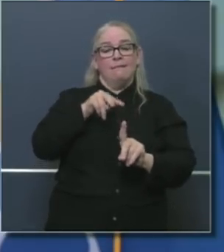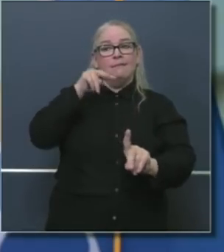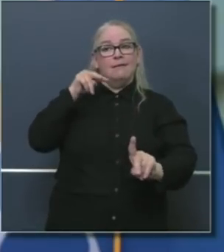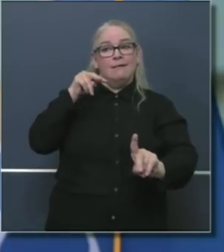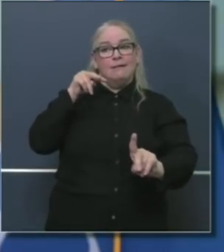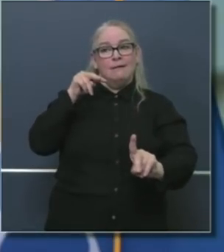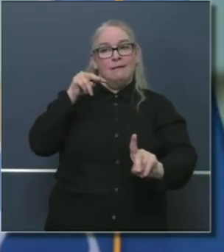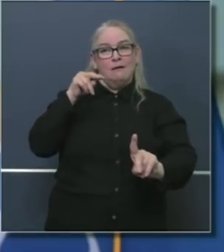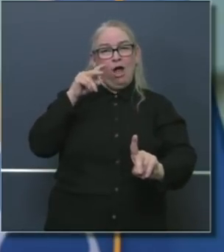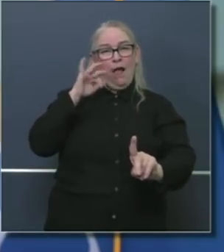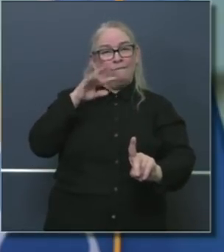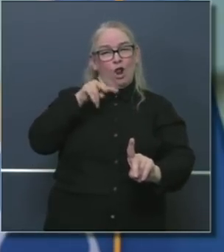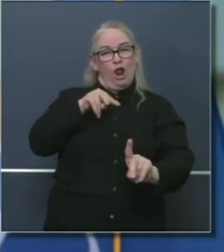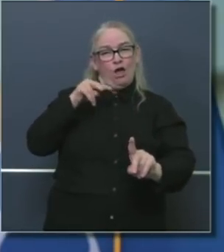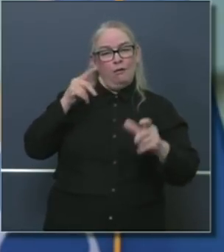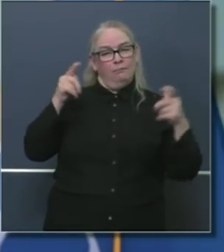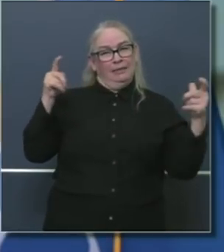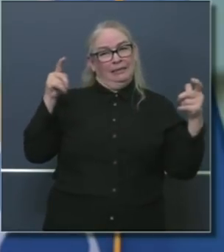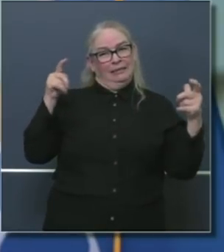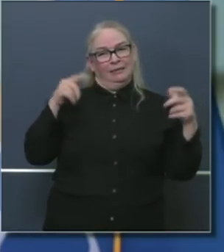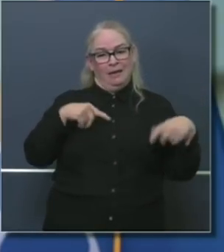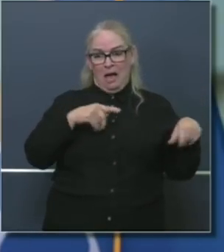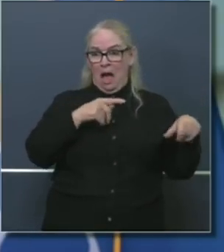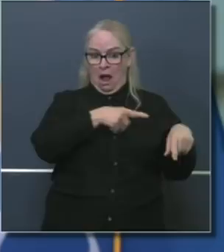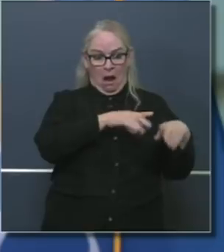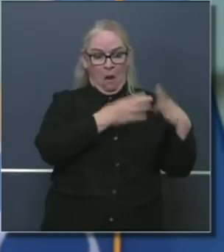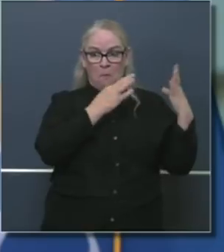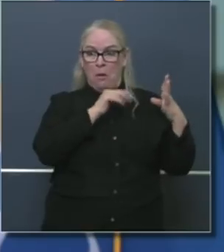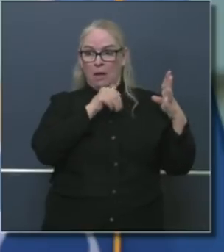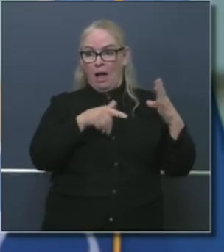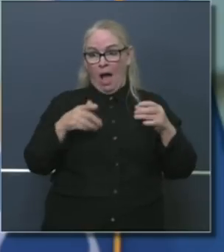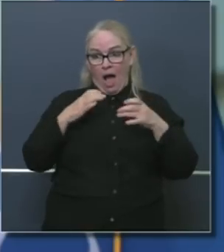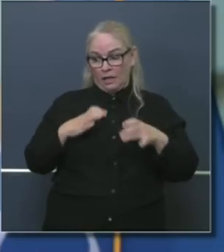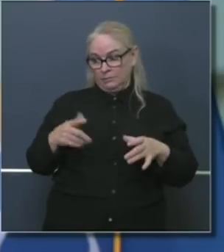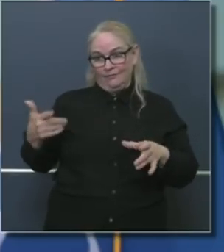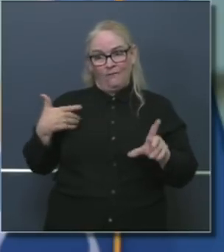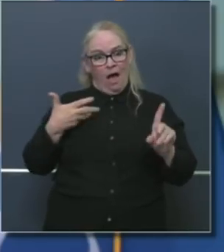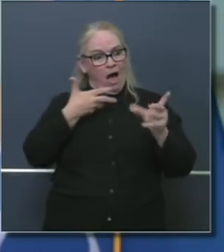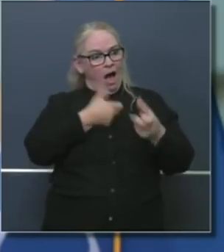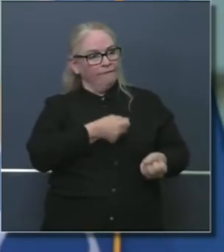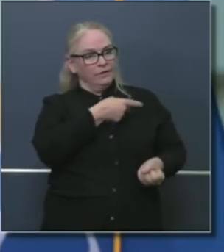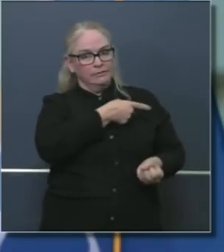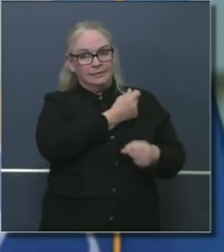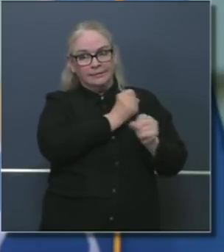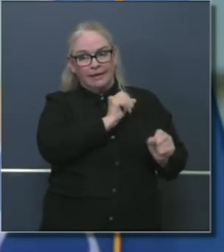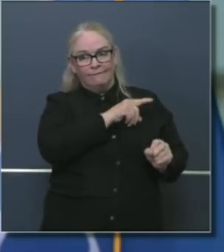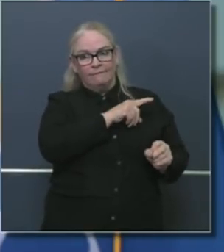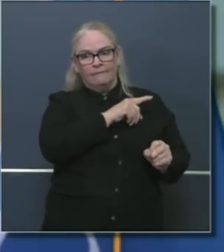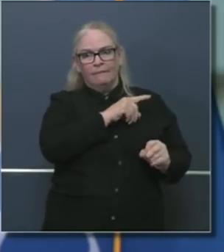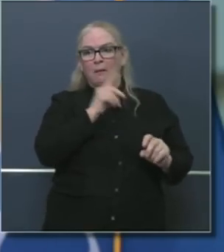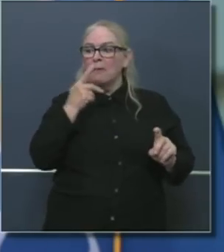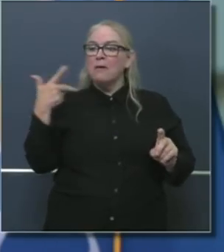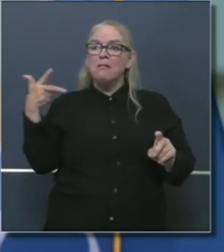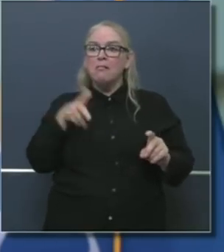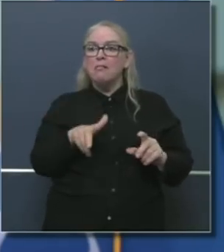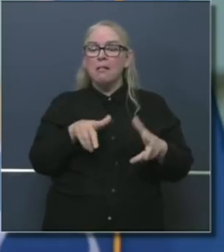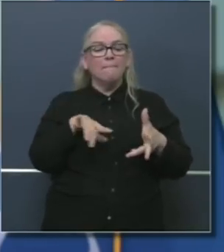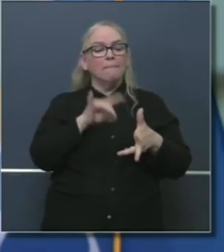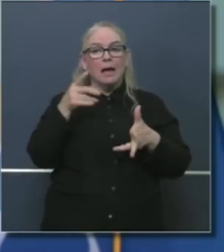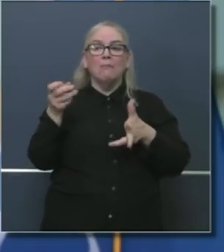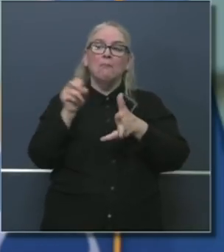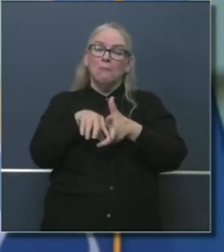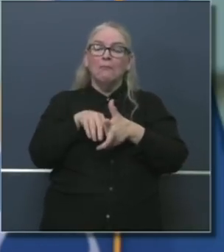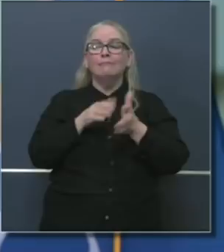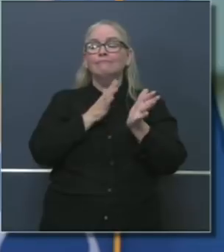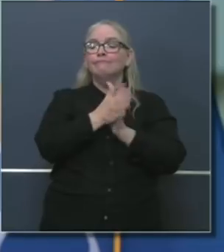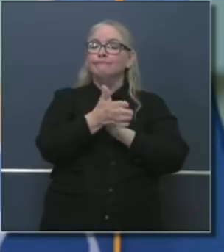because you open business and have the ability to do curbside pickup or take a product from a retail store and put it into the